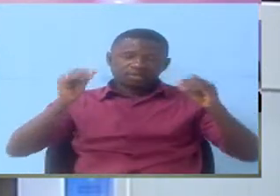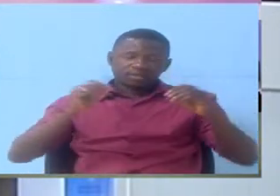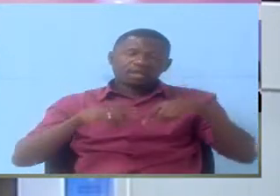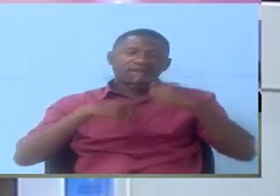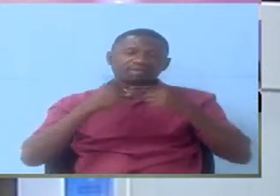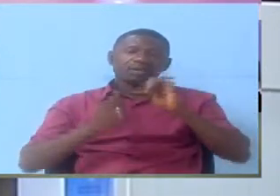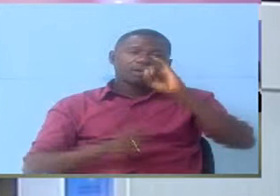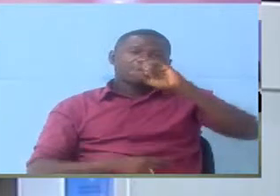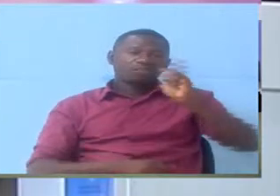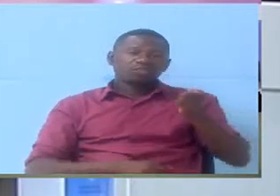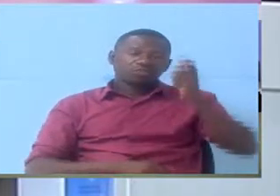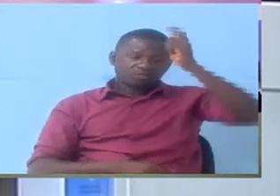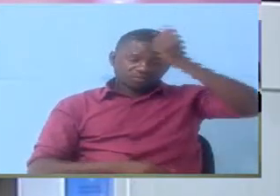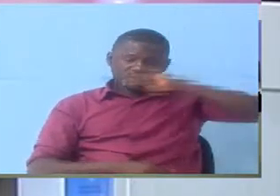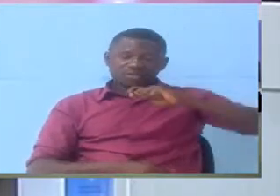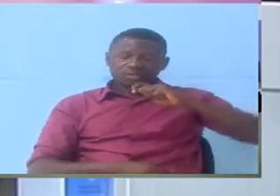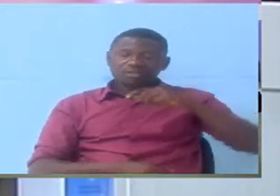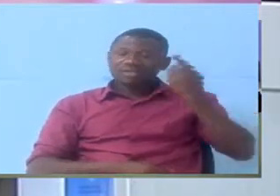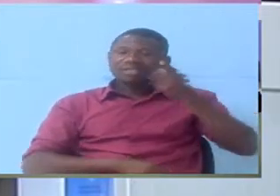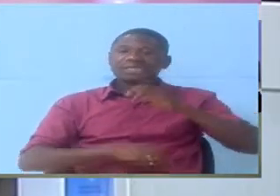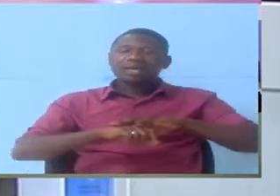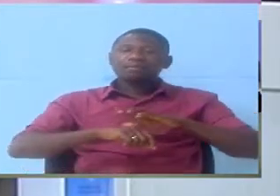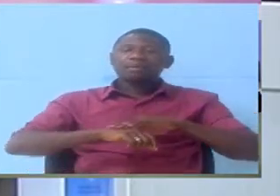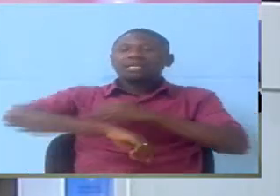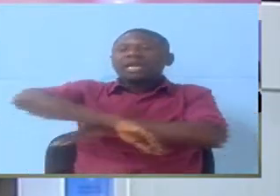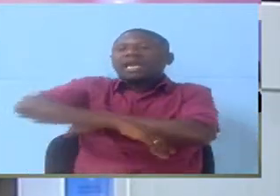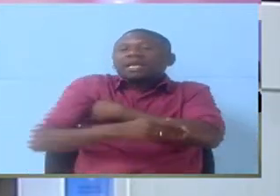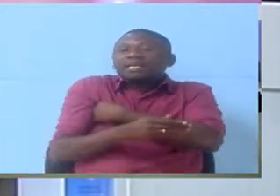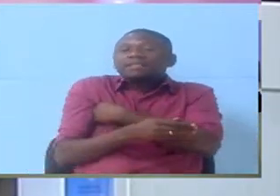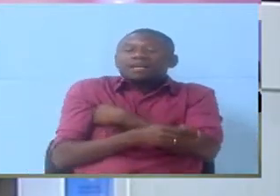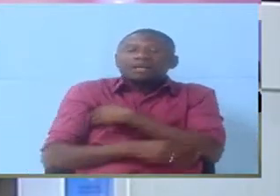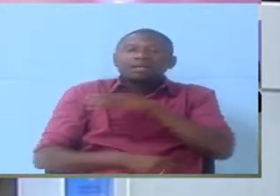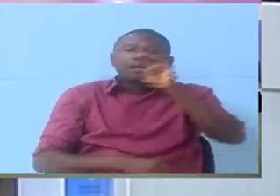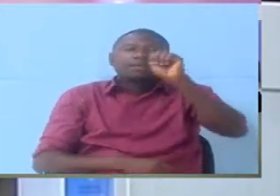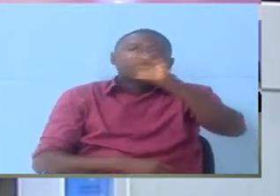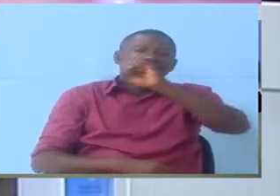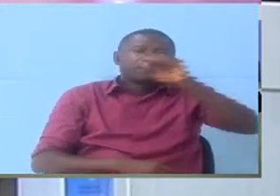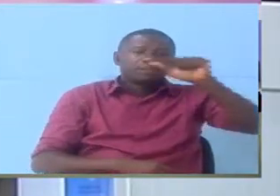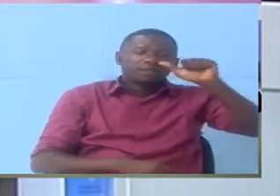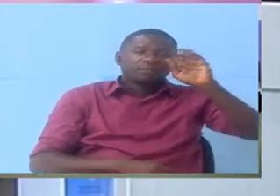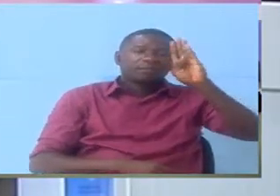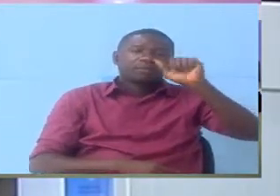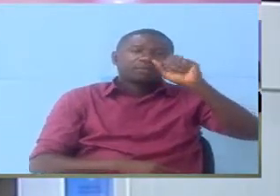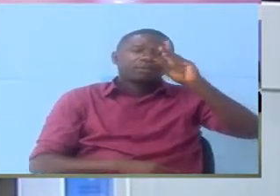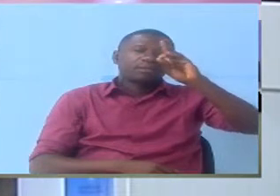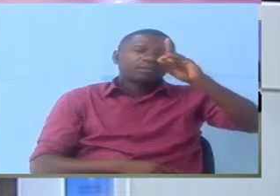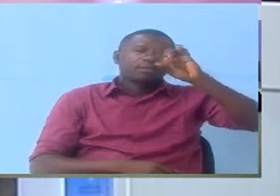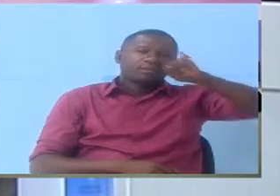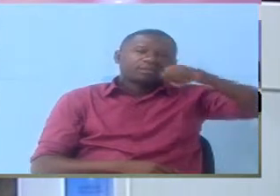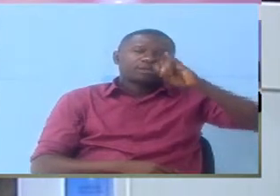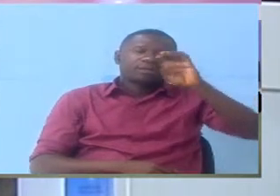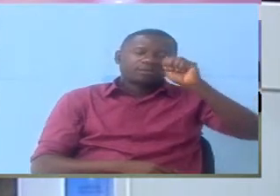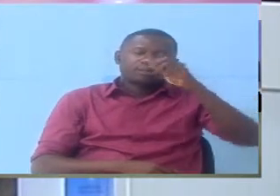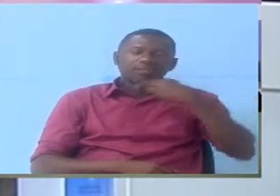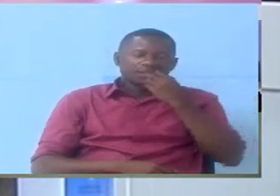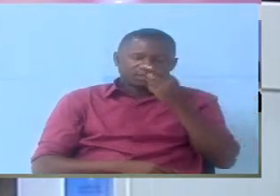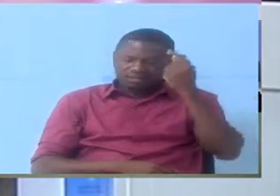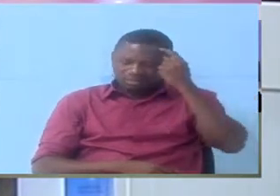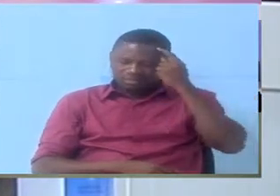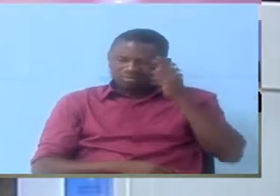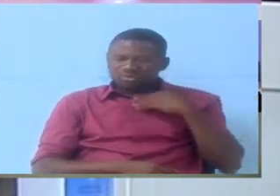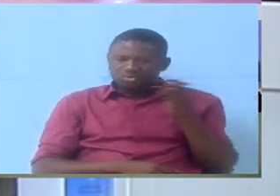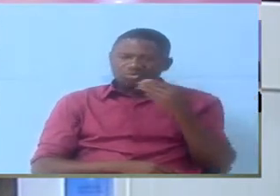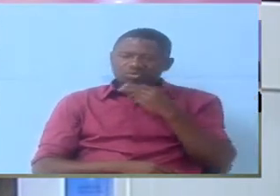ko. Then Jesus was the IG Esabaji. What more Jesus Esabaji atelom IGT. Decided I should go and head it. Kontesita